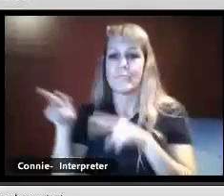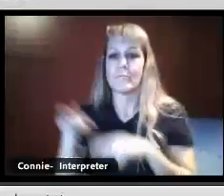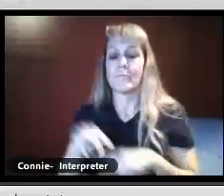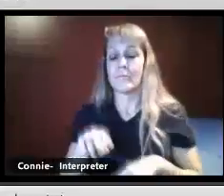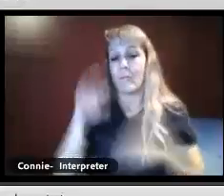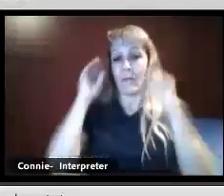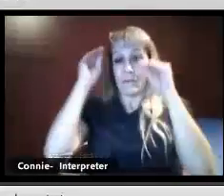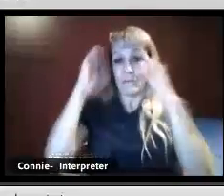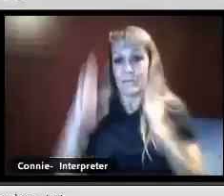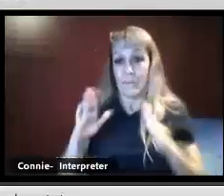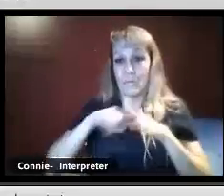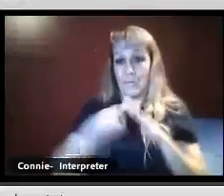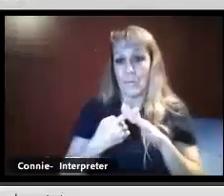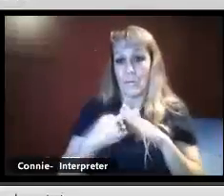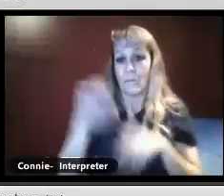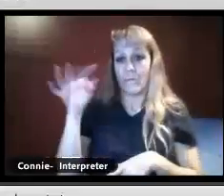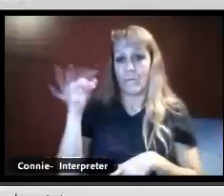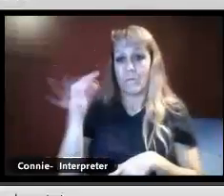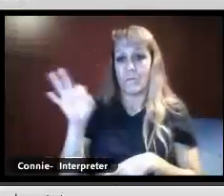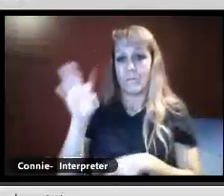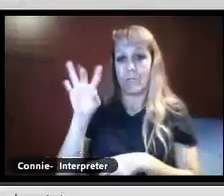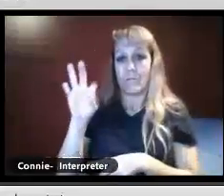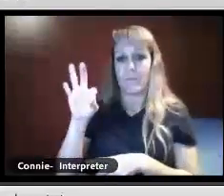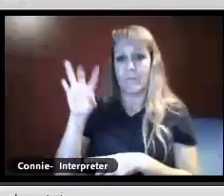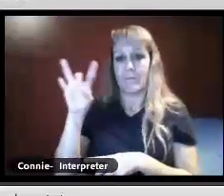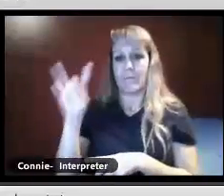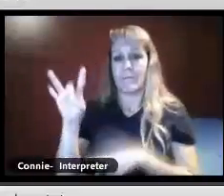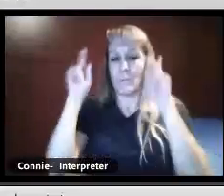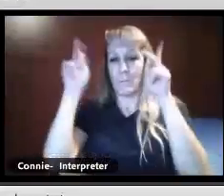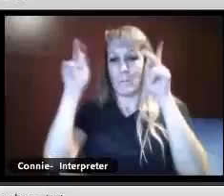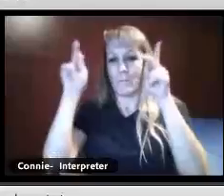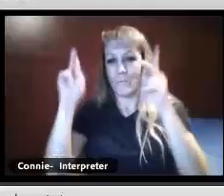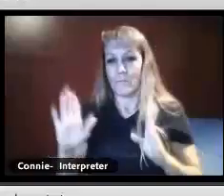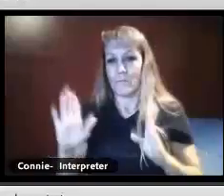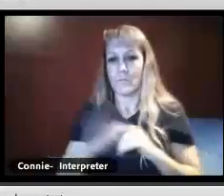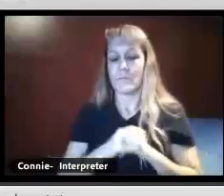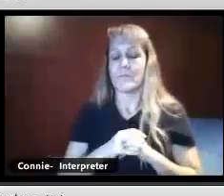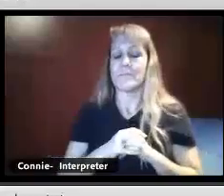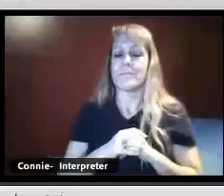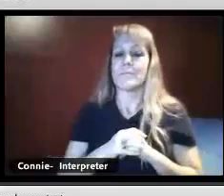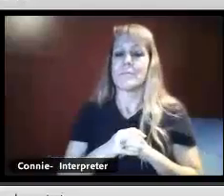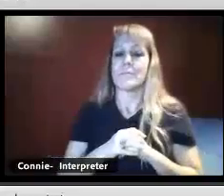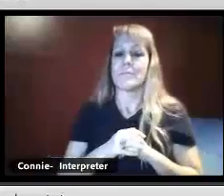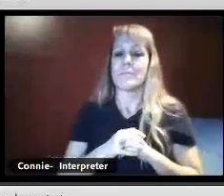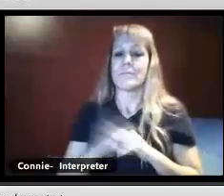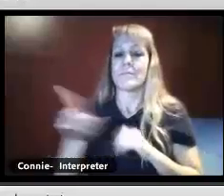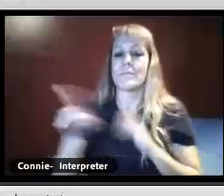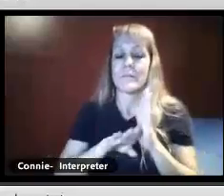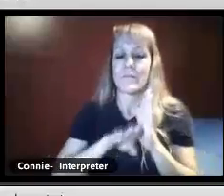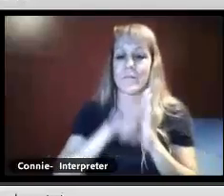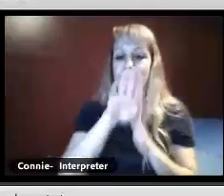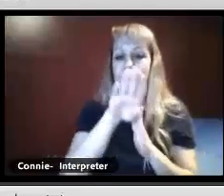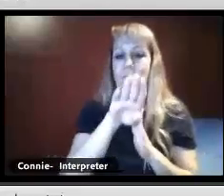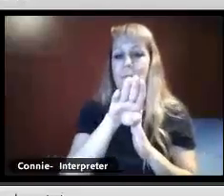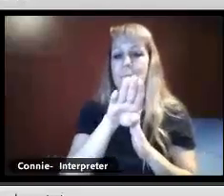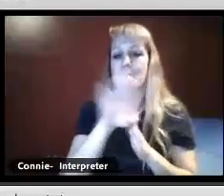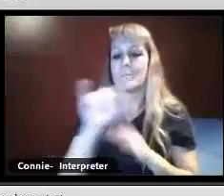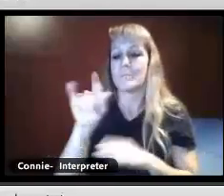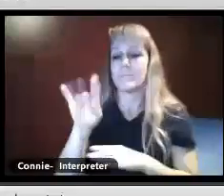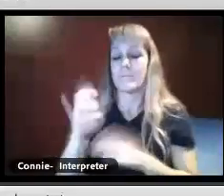in 1998, and he's gone on to develop a site that has